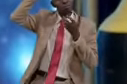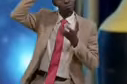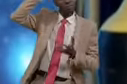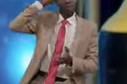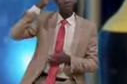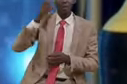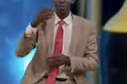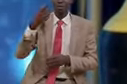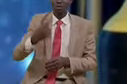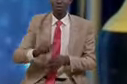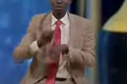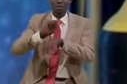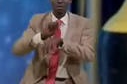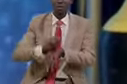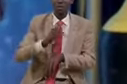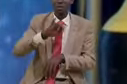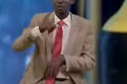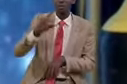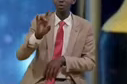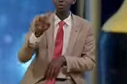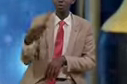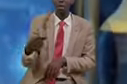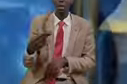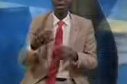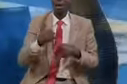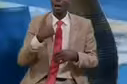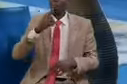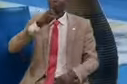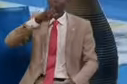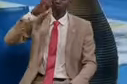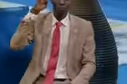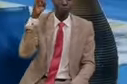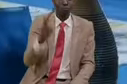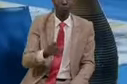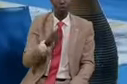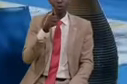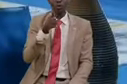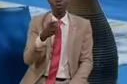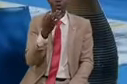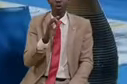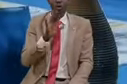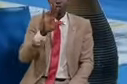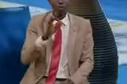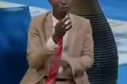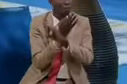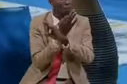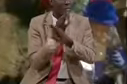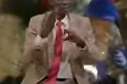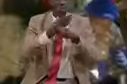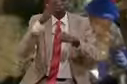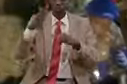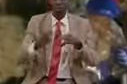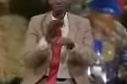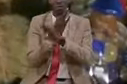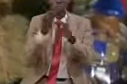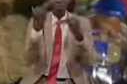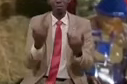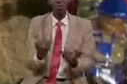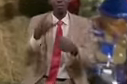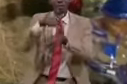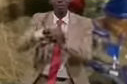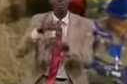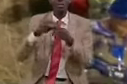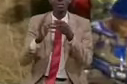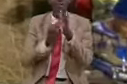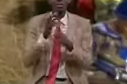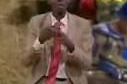Judah has assured you of your freedom, total freedom tonight. Now you're